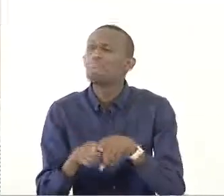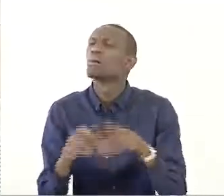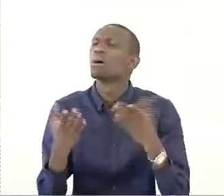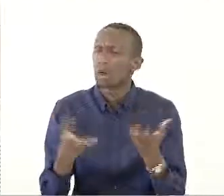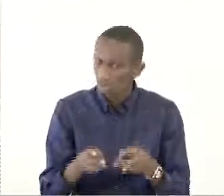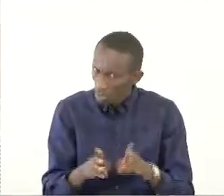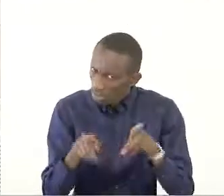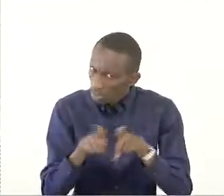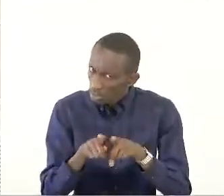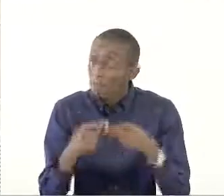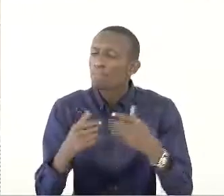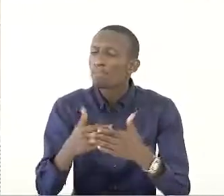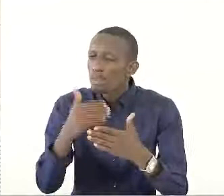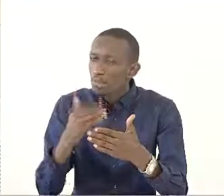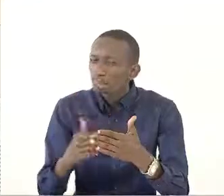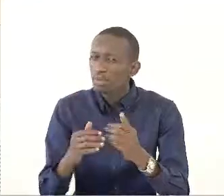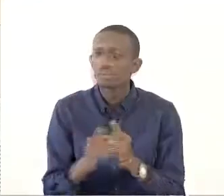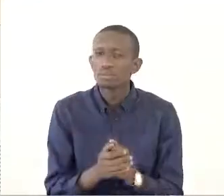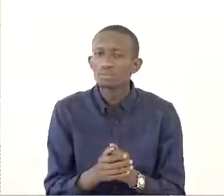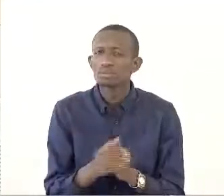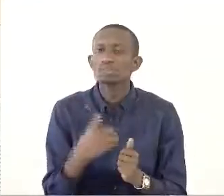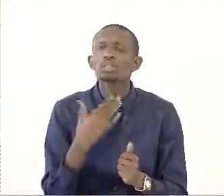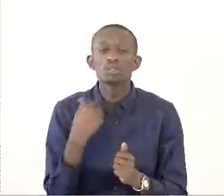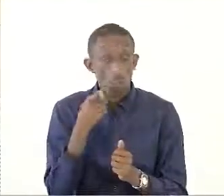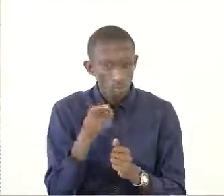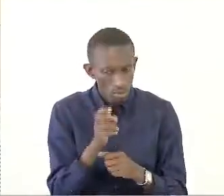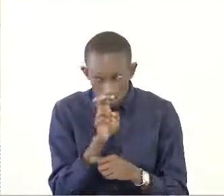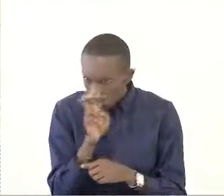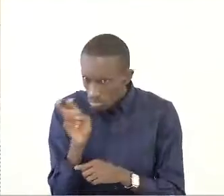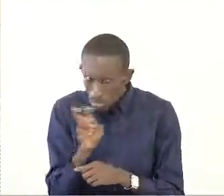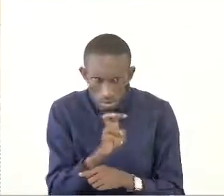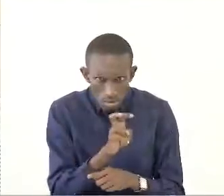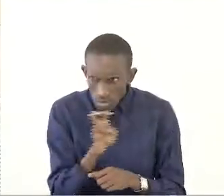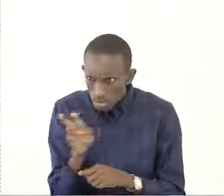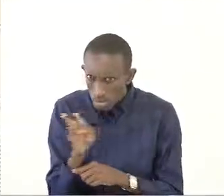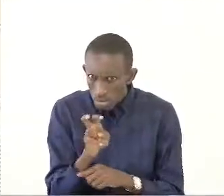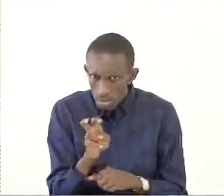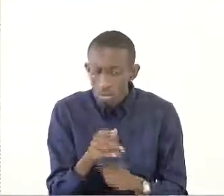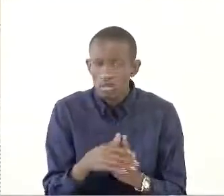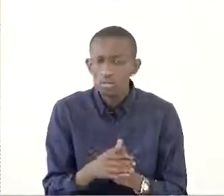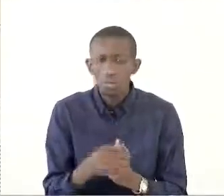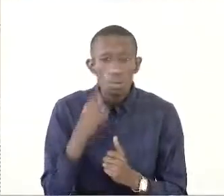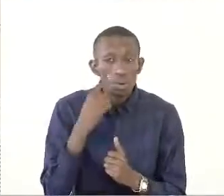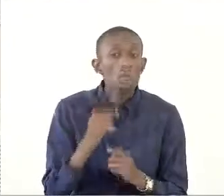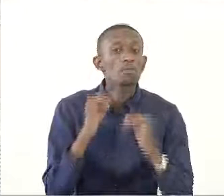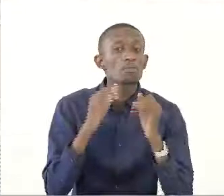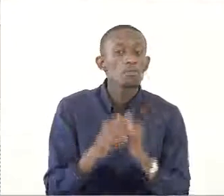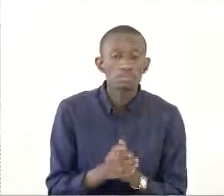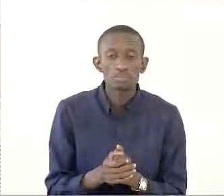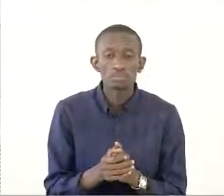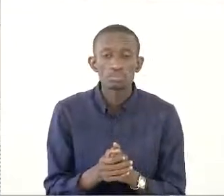But before we do this, I want you to verify and find out if for sure the answer